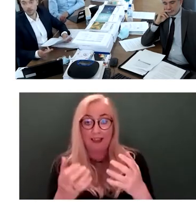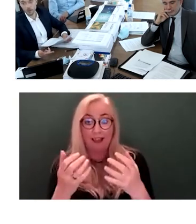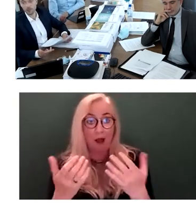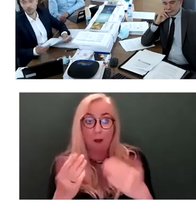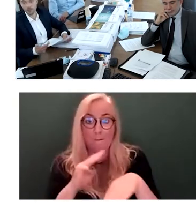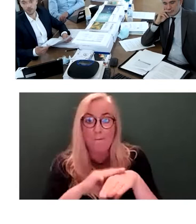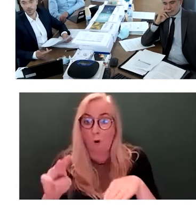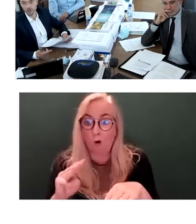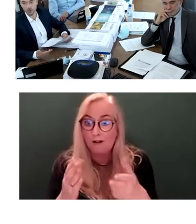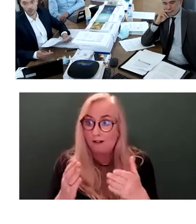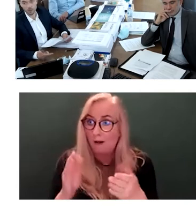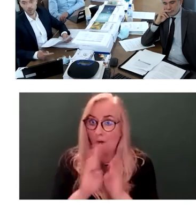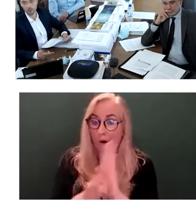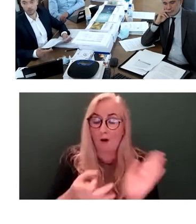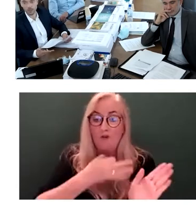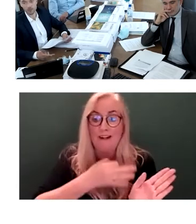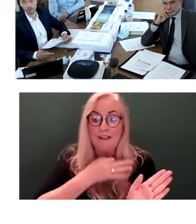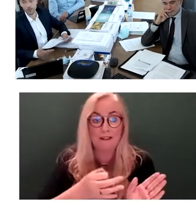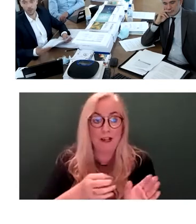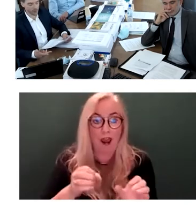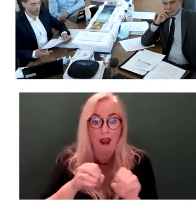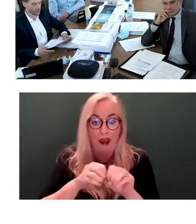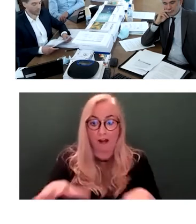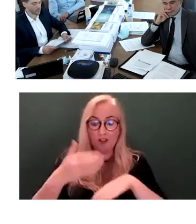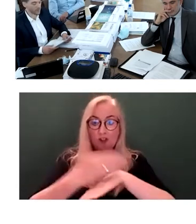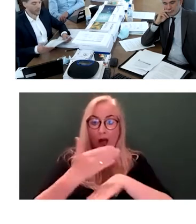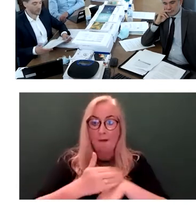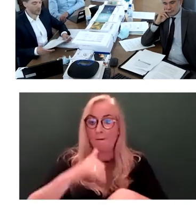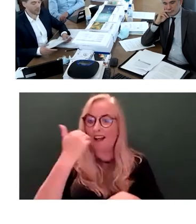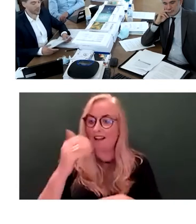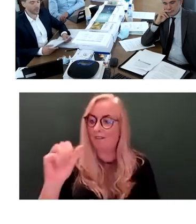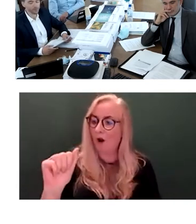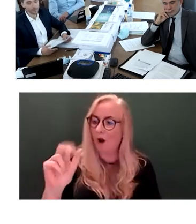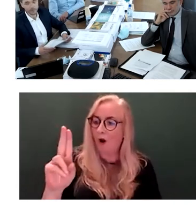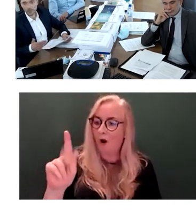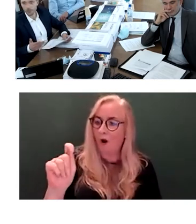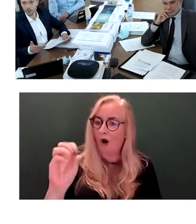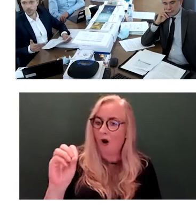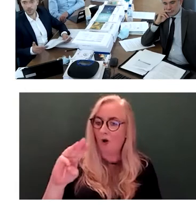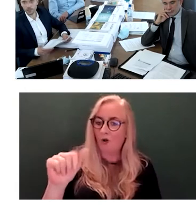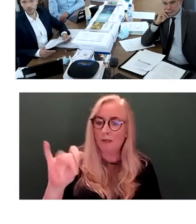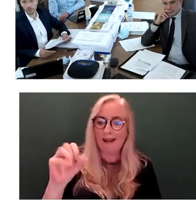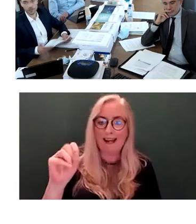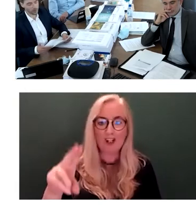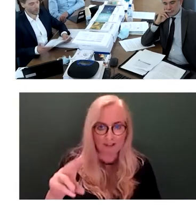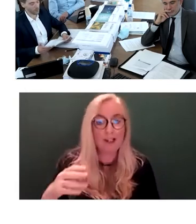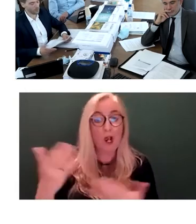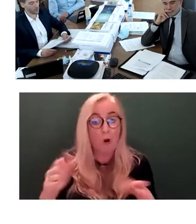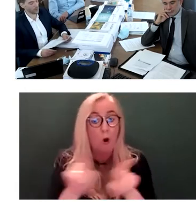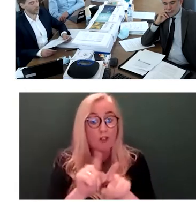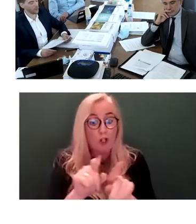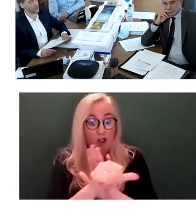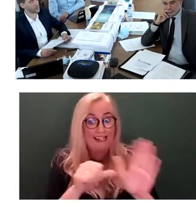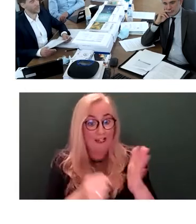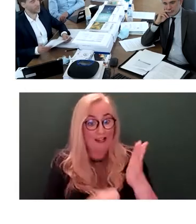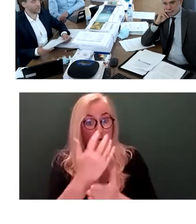more exposed to this risk of job loss because of automation. And more generally, we know that skill development is incredibly